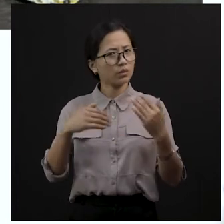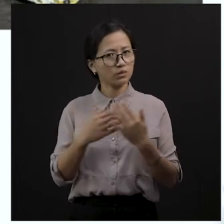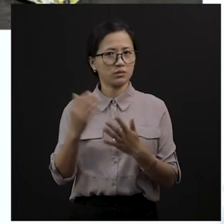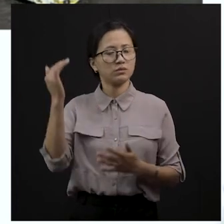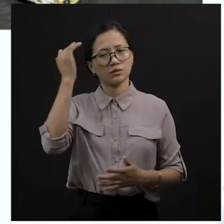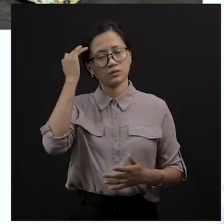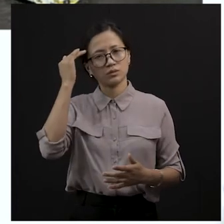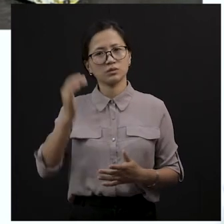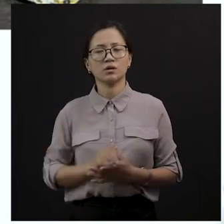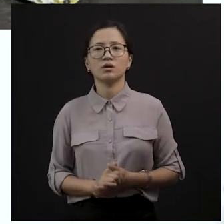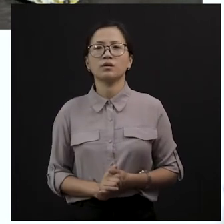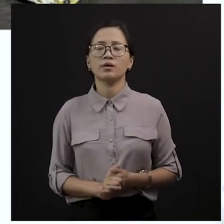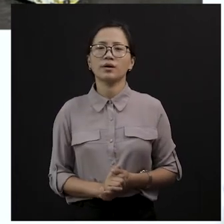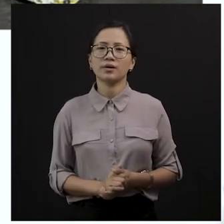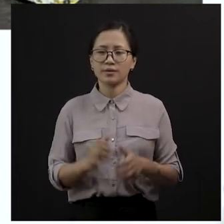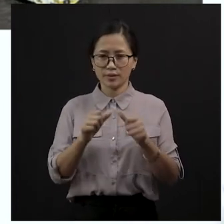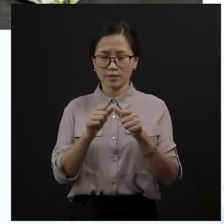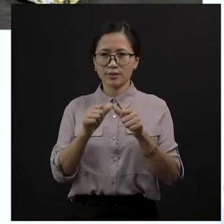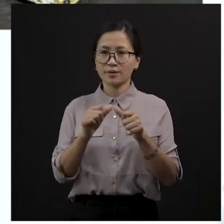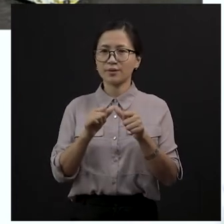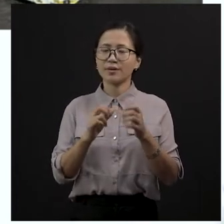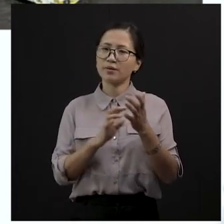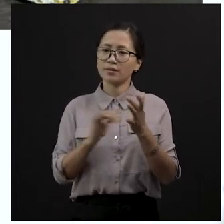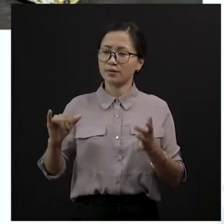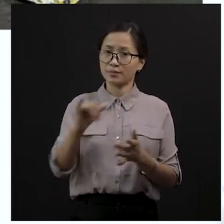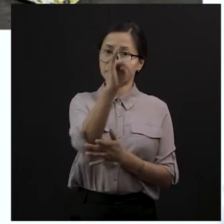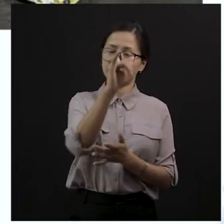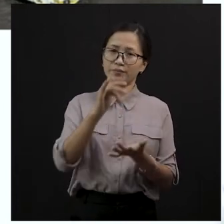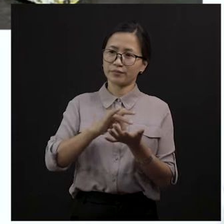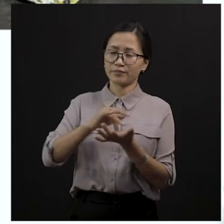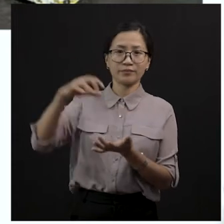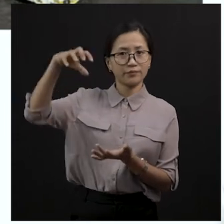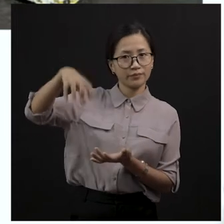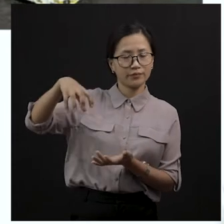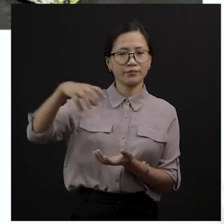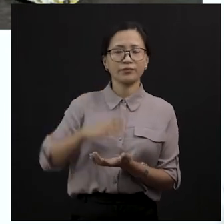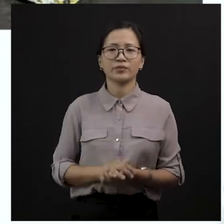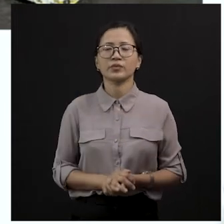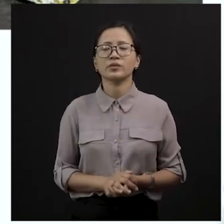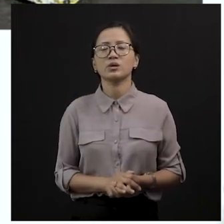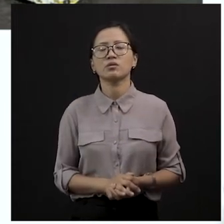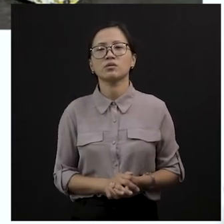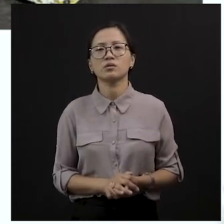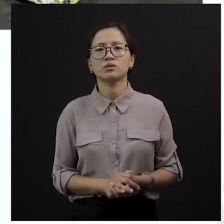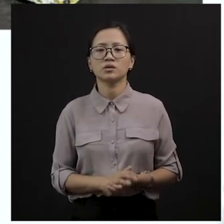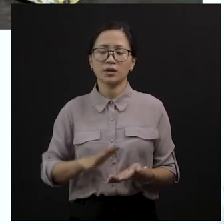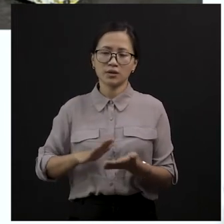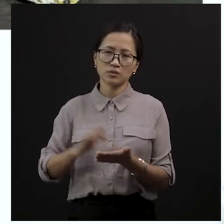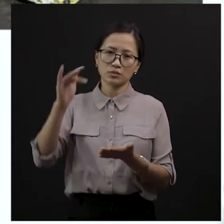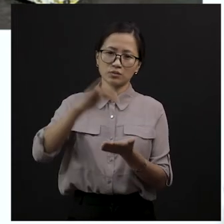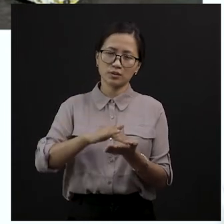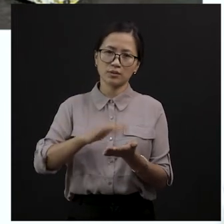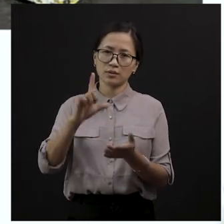know, an airboard, right? So people started building airboards for the plane to land